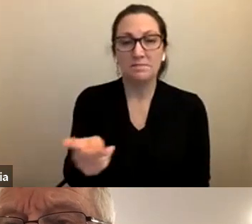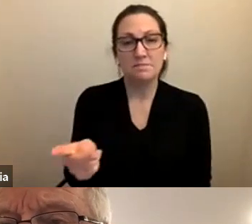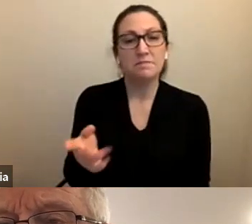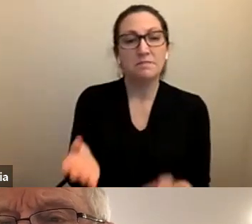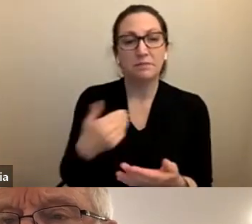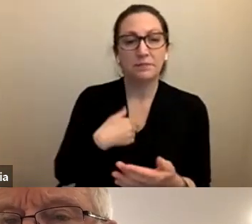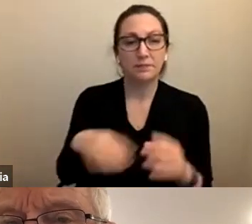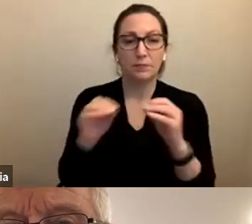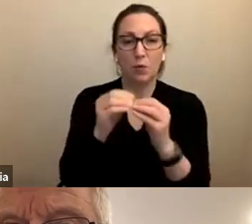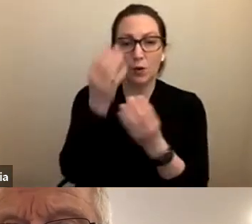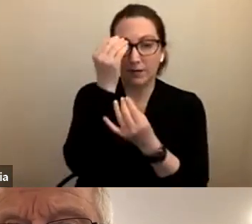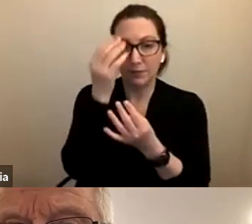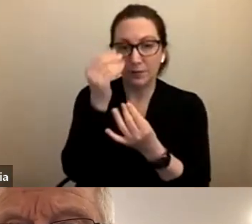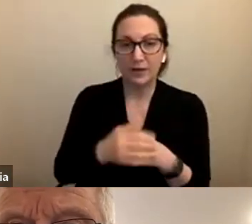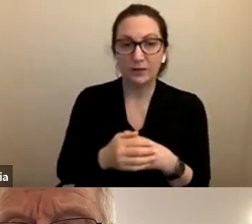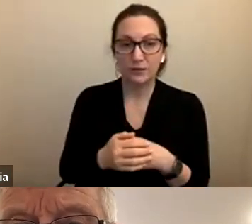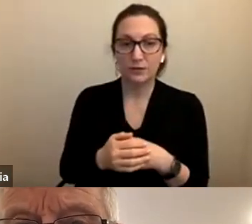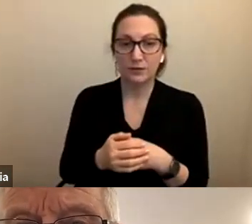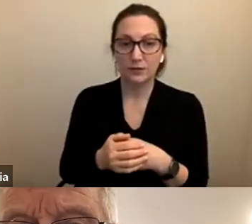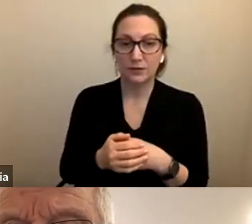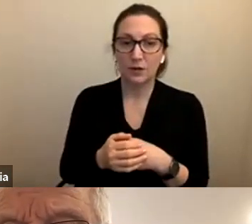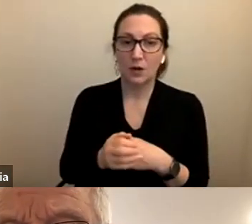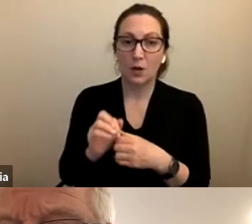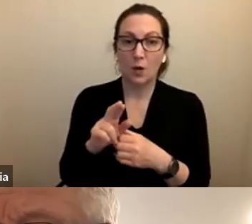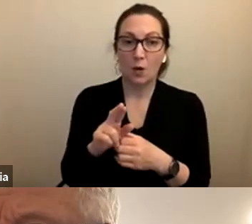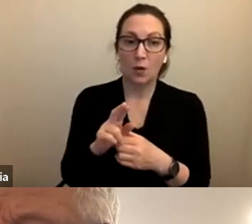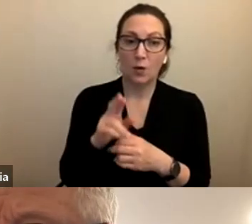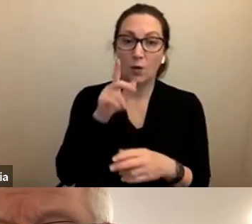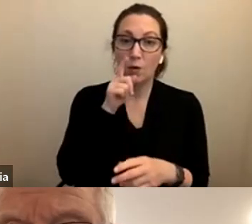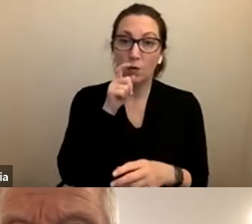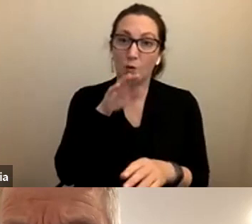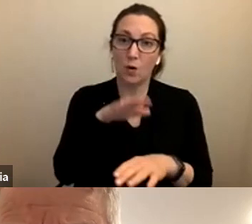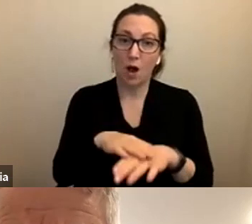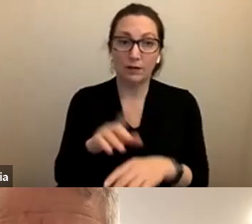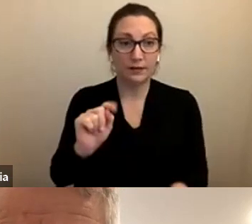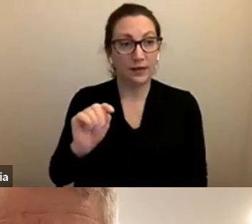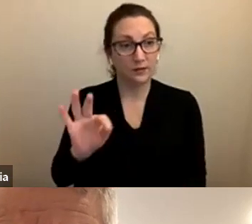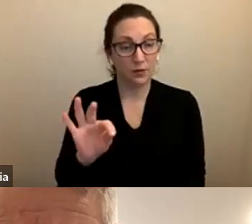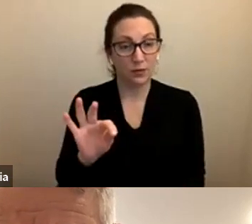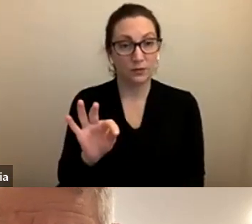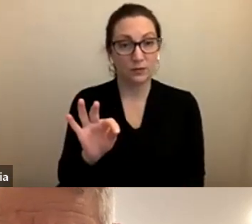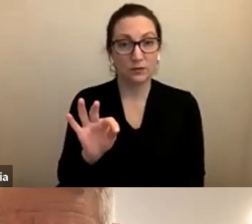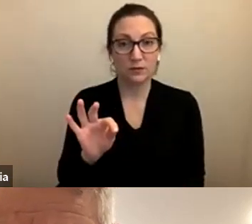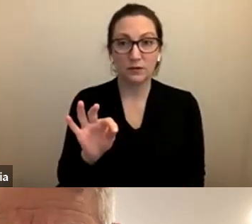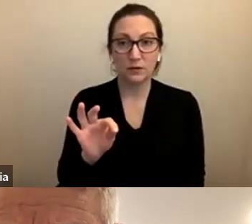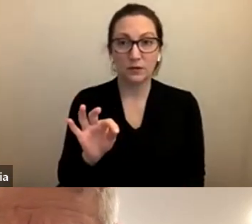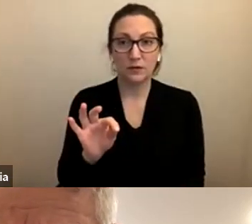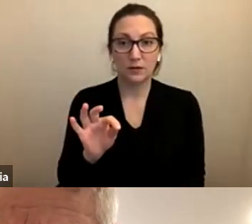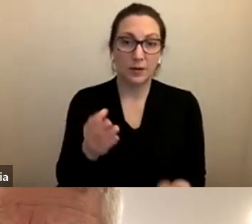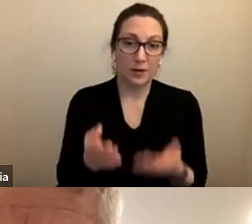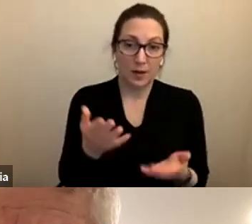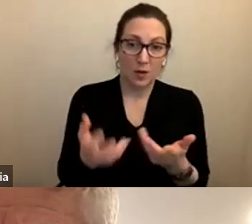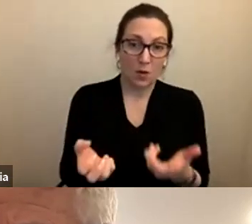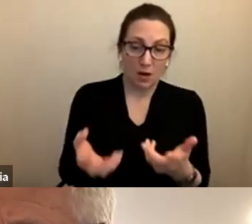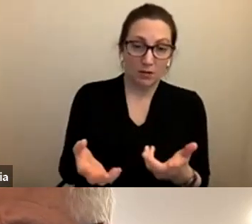information, or you may, members of the task force, have some questions for either one of